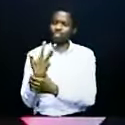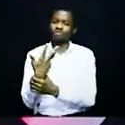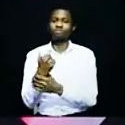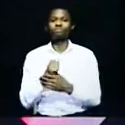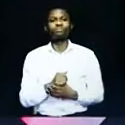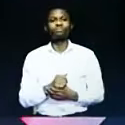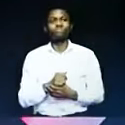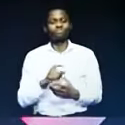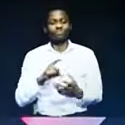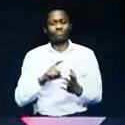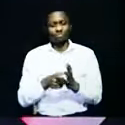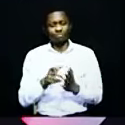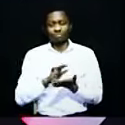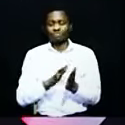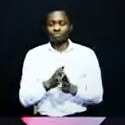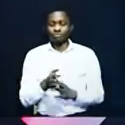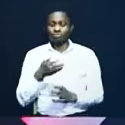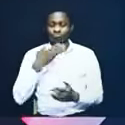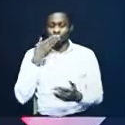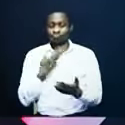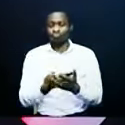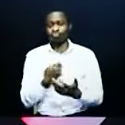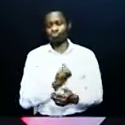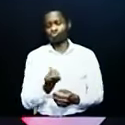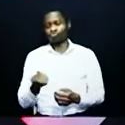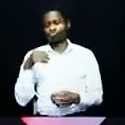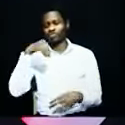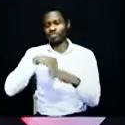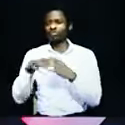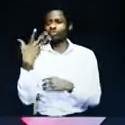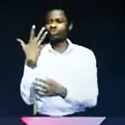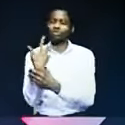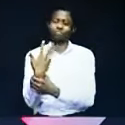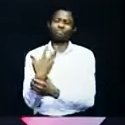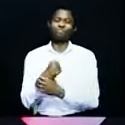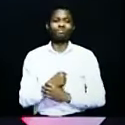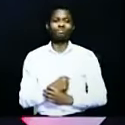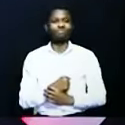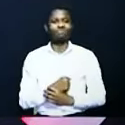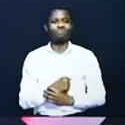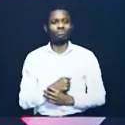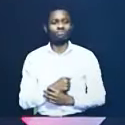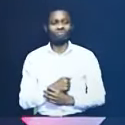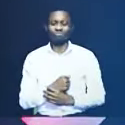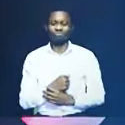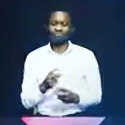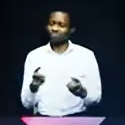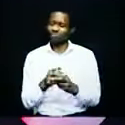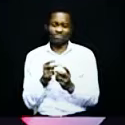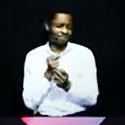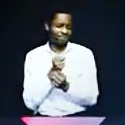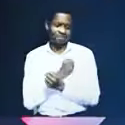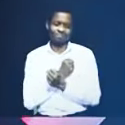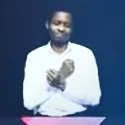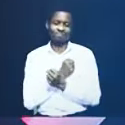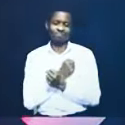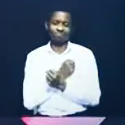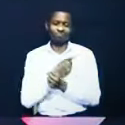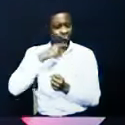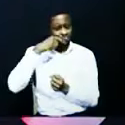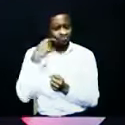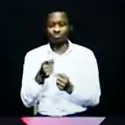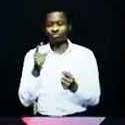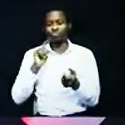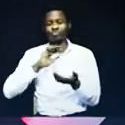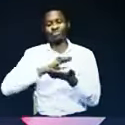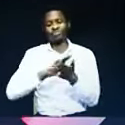make you to become a factor in his hands. Na obe ye o na wa ba be ye ju nda de bi won nsem. It is lovely. To be a